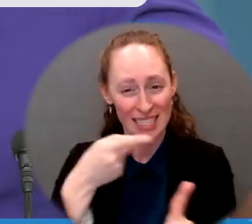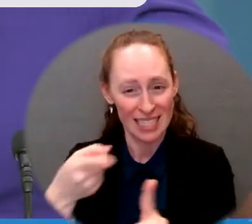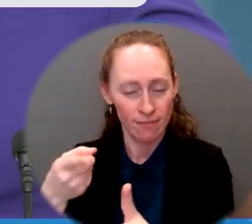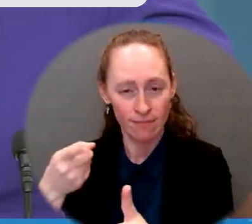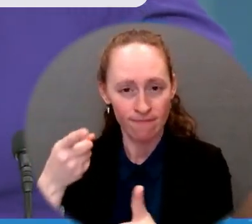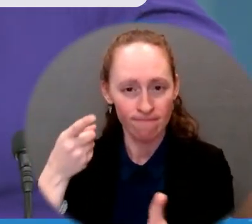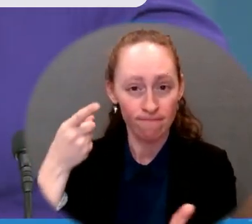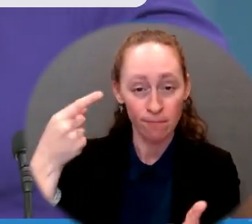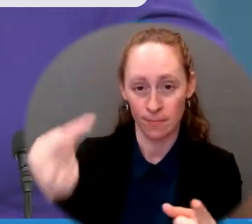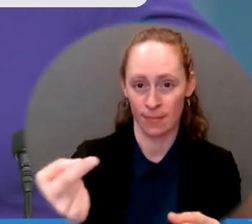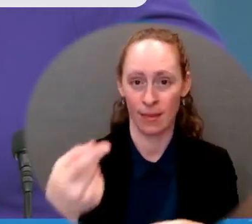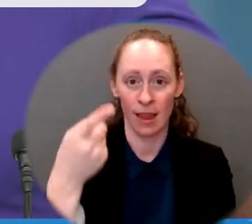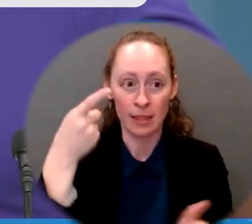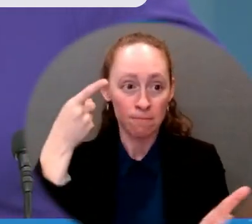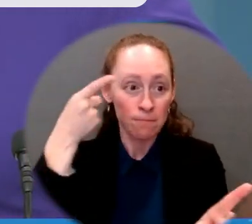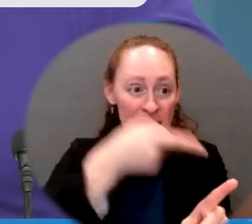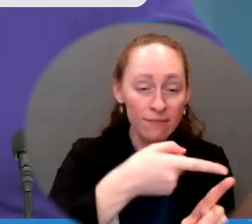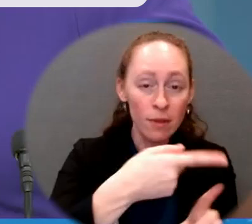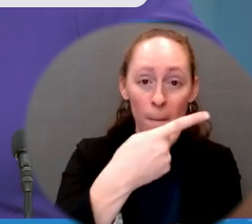a specific number from your own